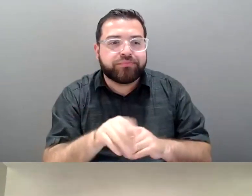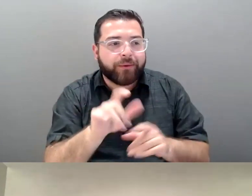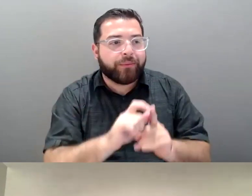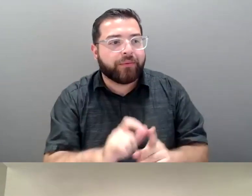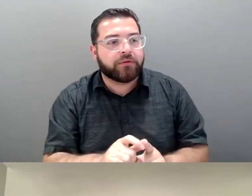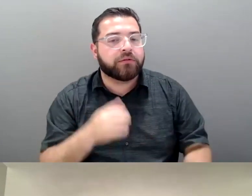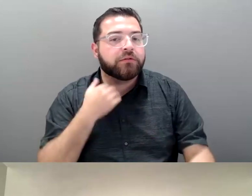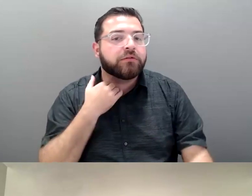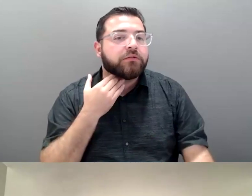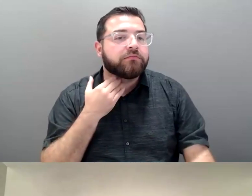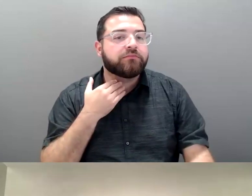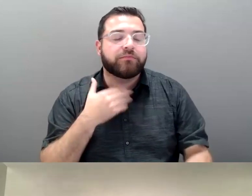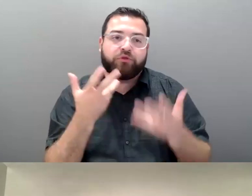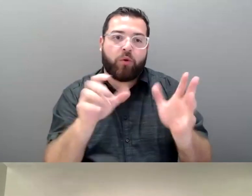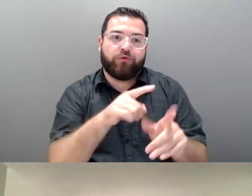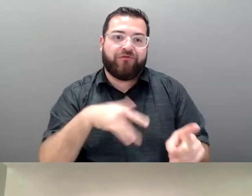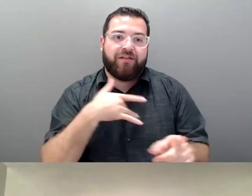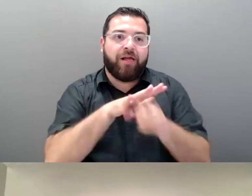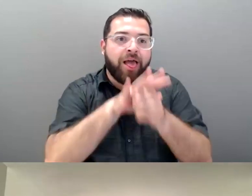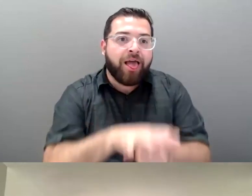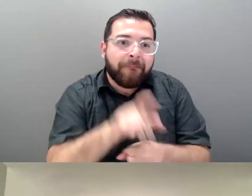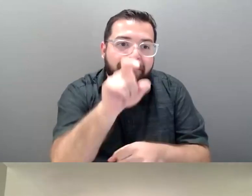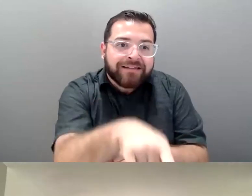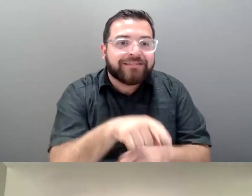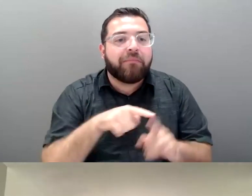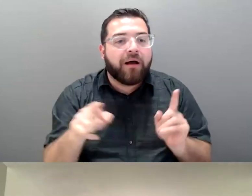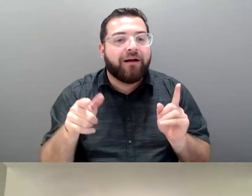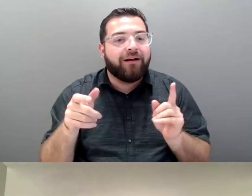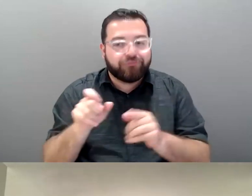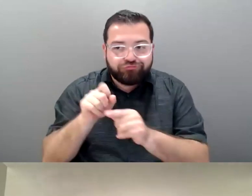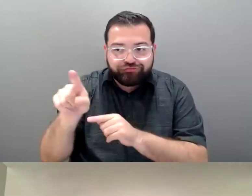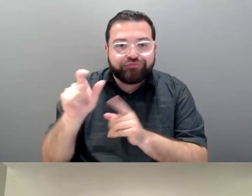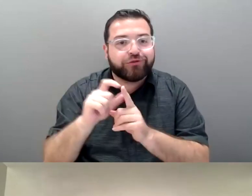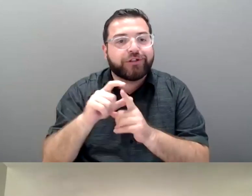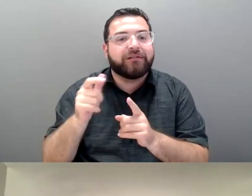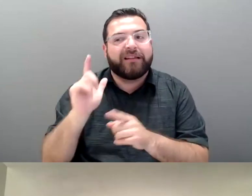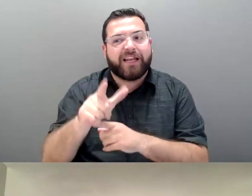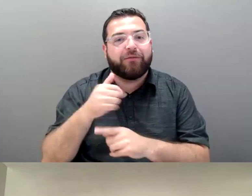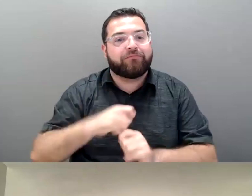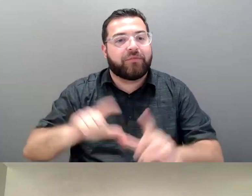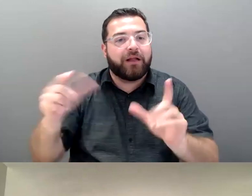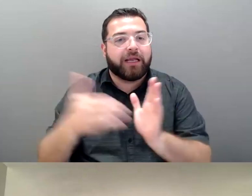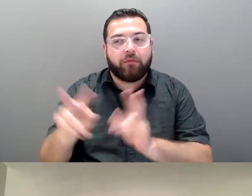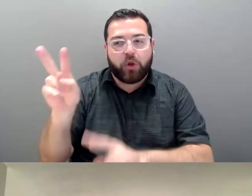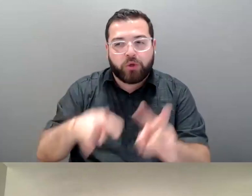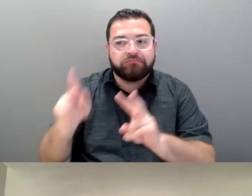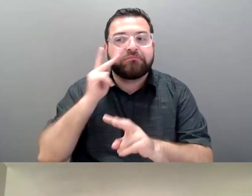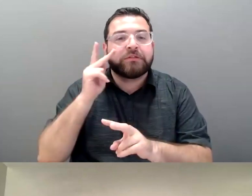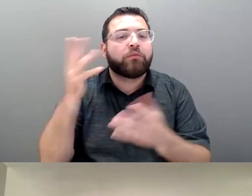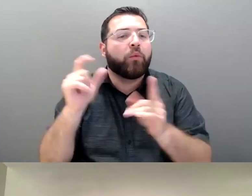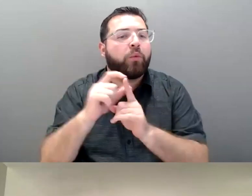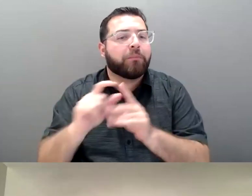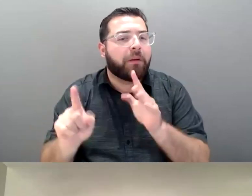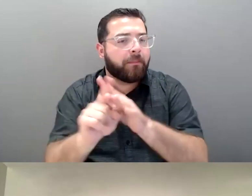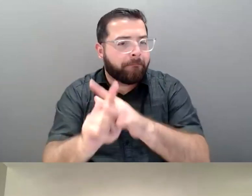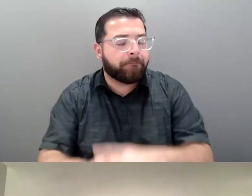So that nobody is feeling pressure, but do throw in a word and we'll go back and look at it in a minute. So I want to just